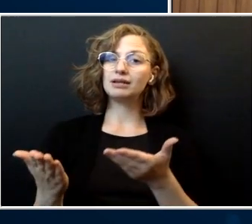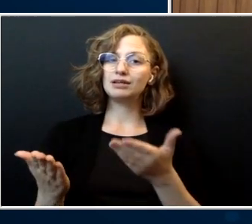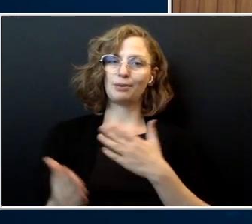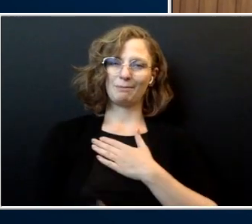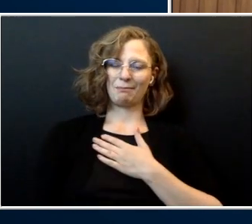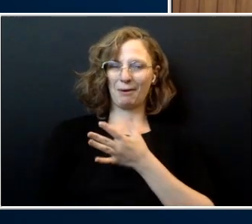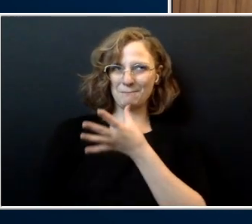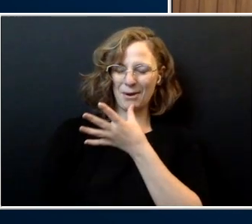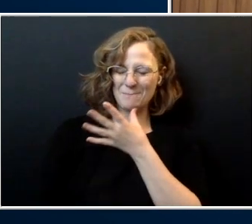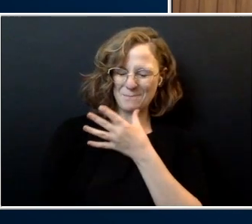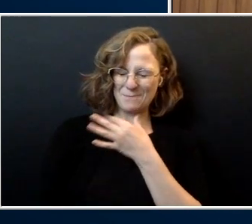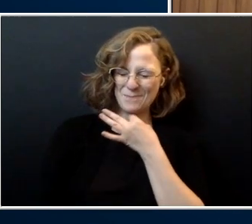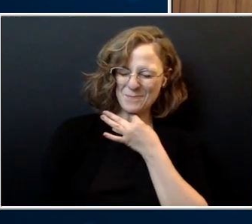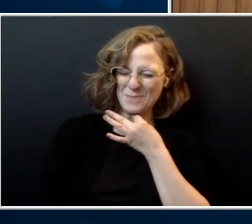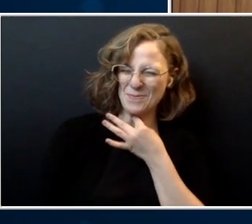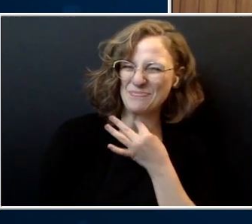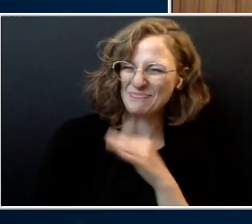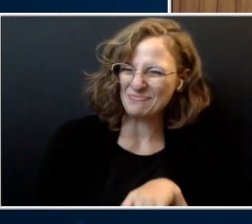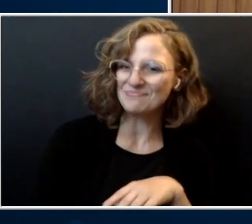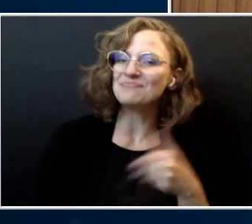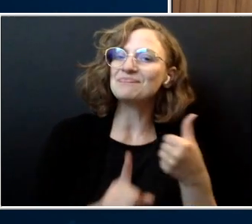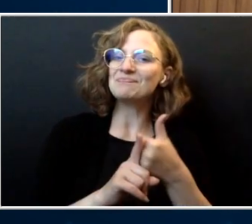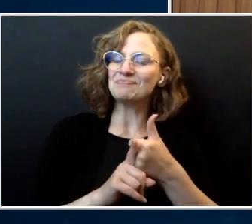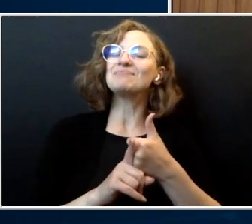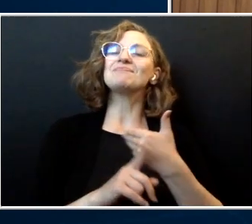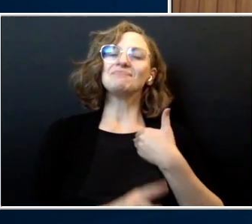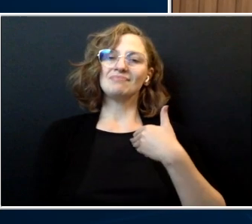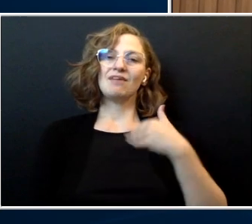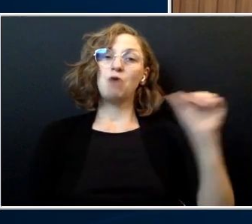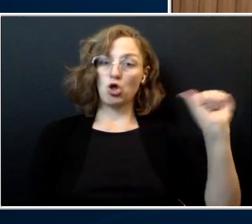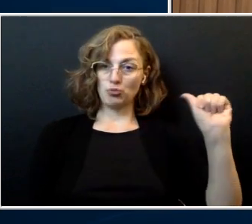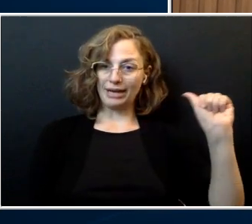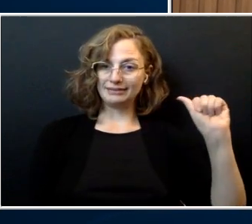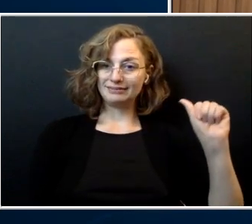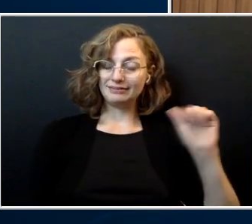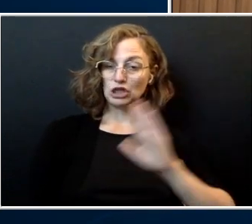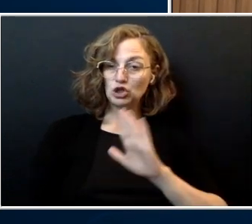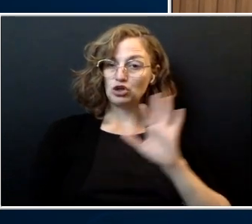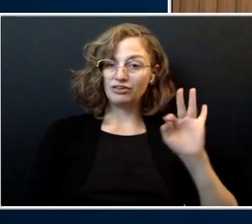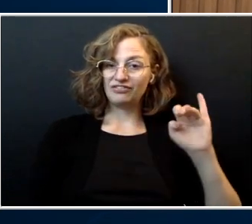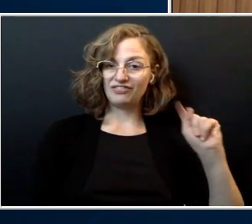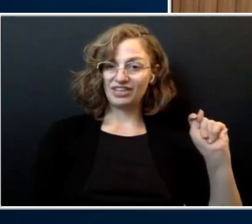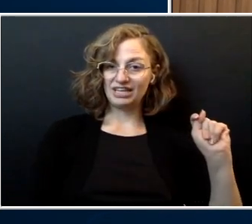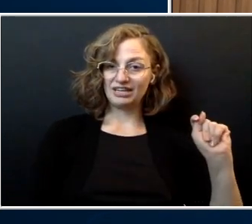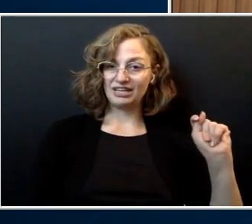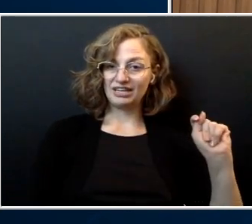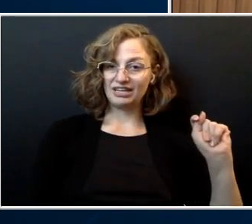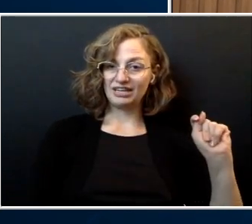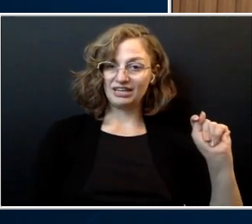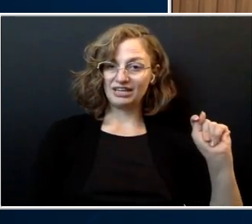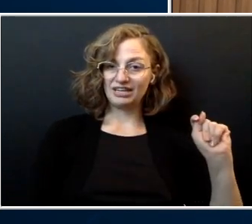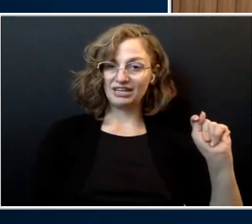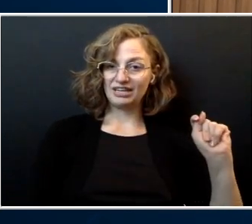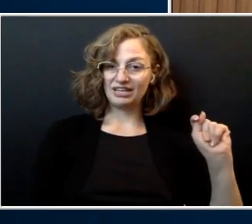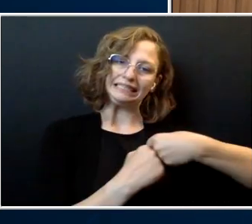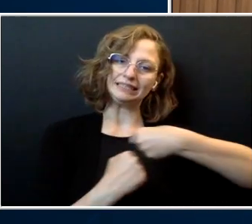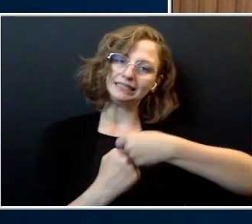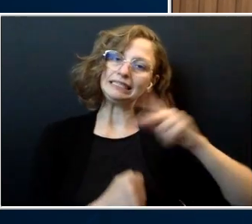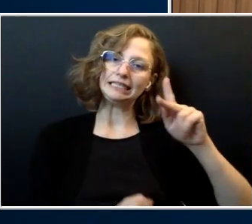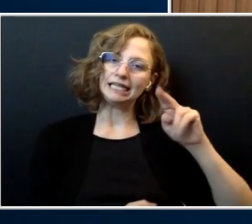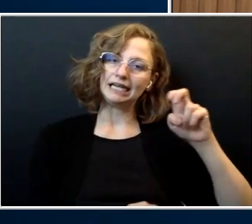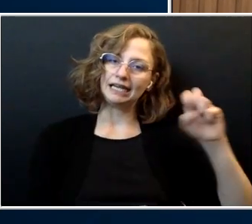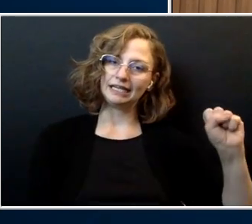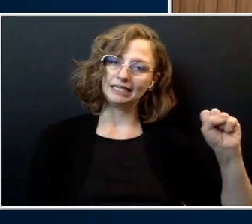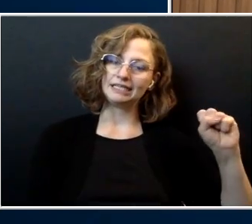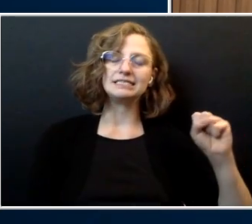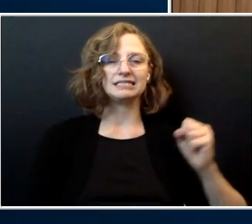one. She has arthritis in her feet, and she has a couple, well, both her knees are pretty rough. How does she get that cardio